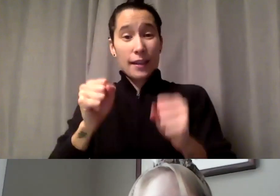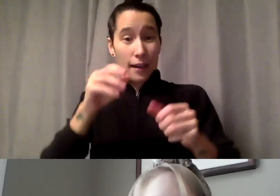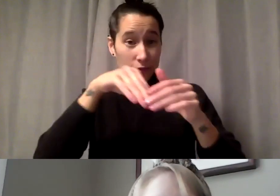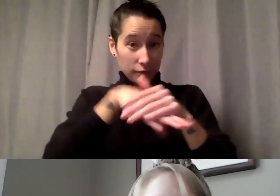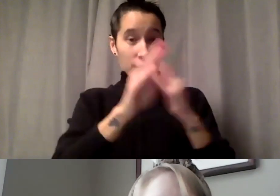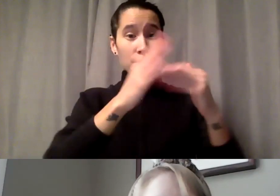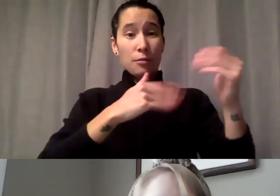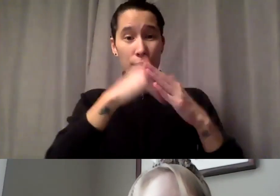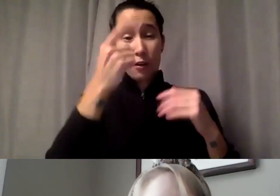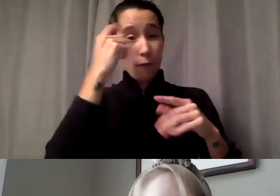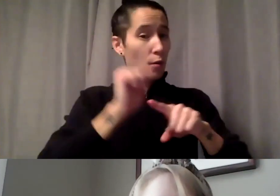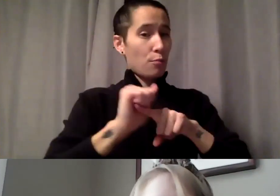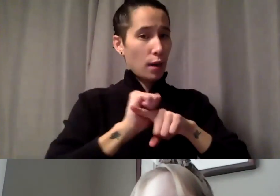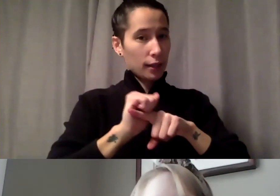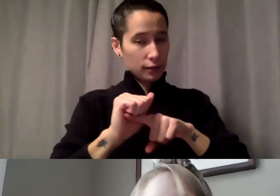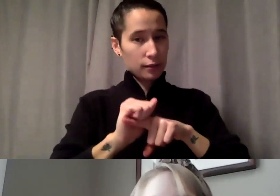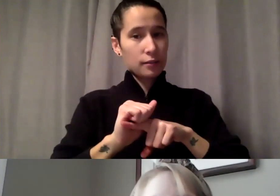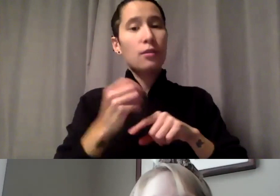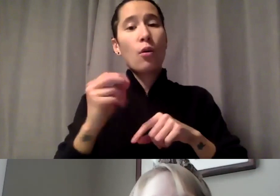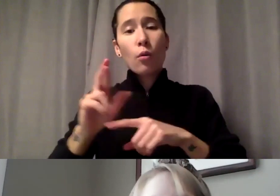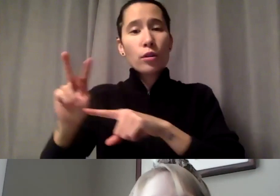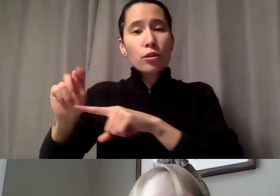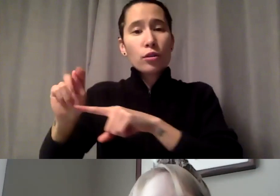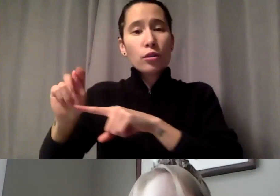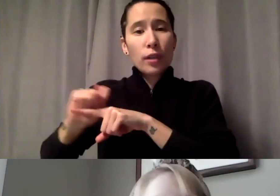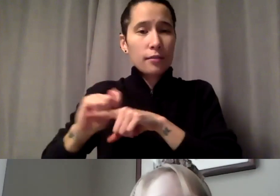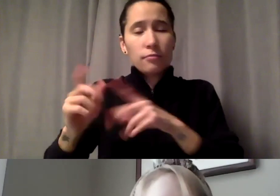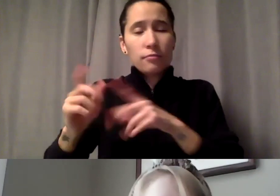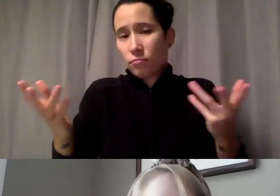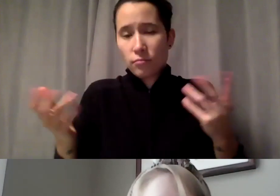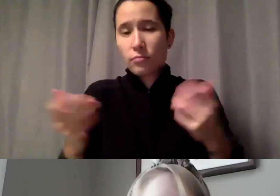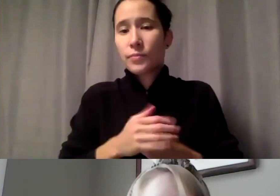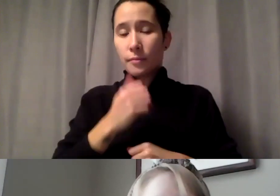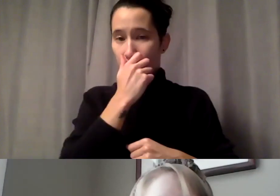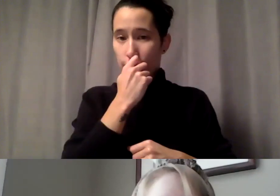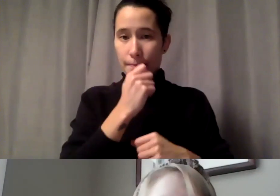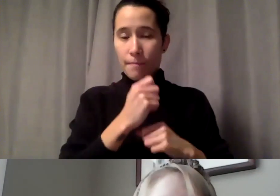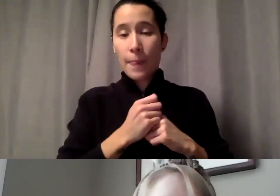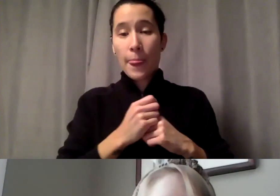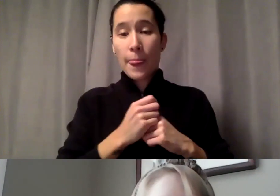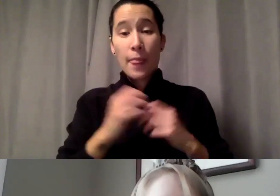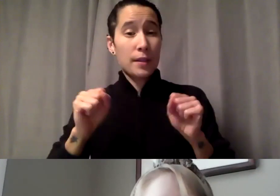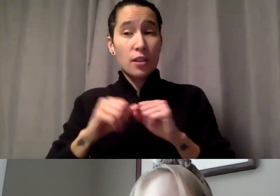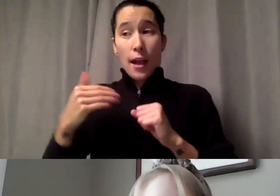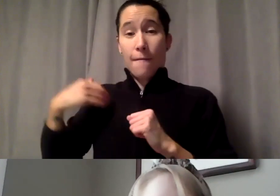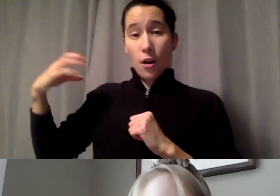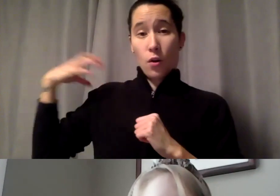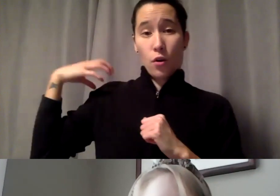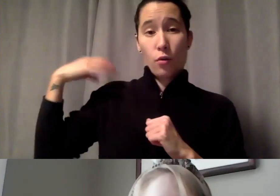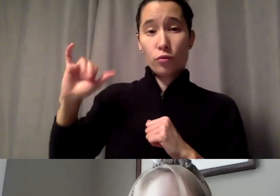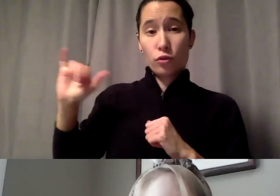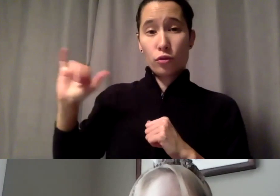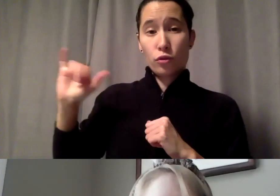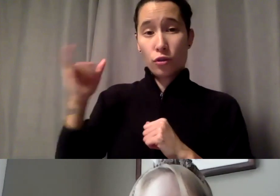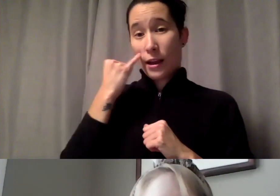practice or train, and potentially also have your coach if you have a coach with you.